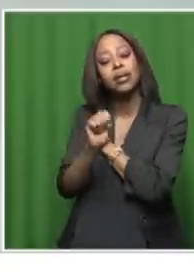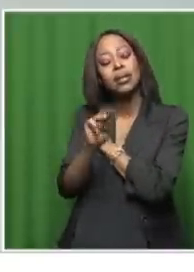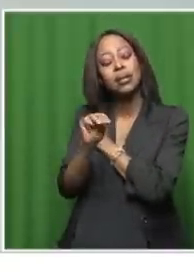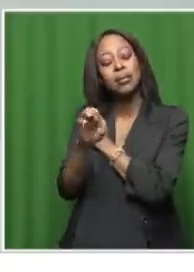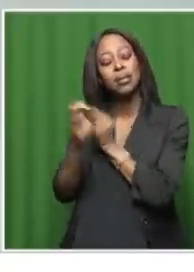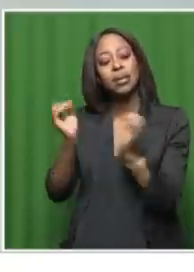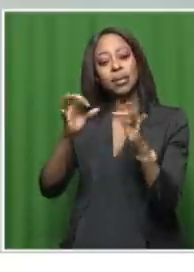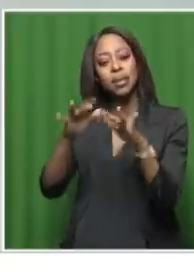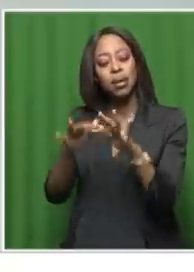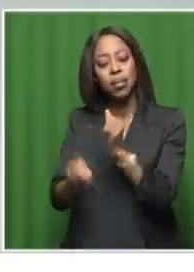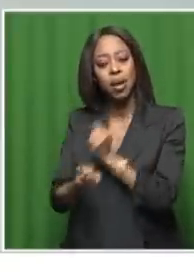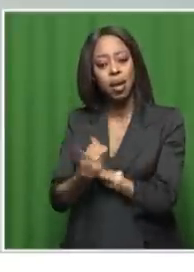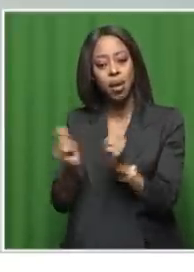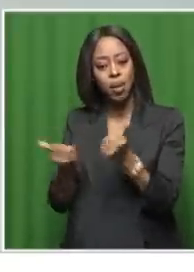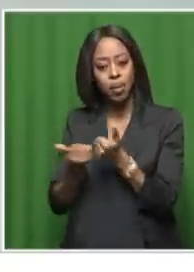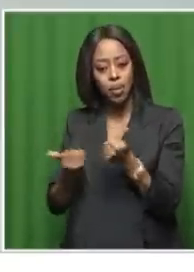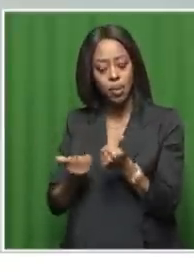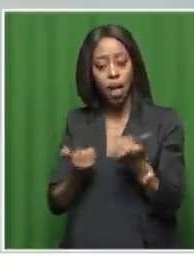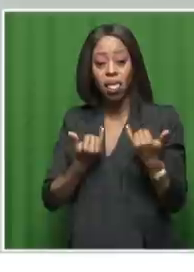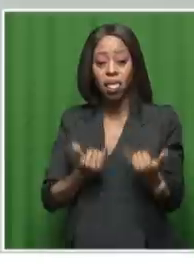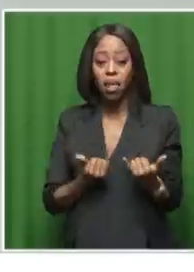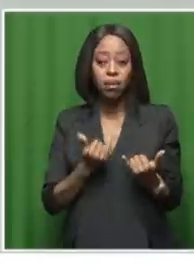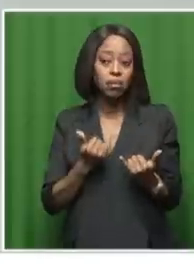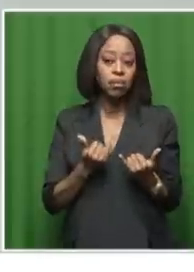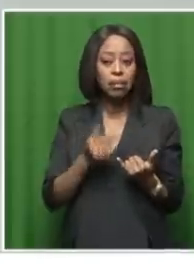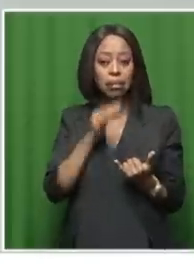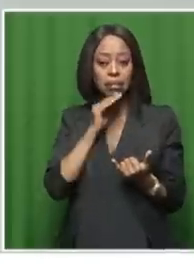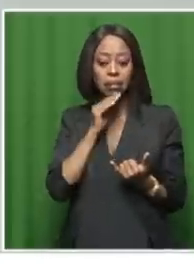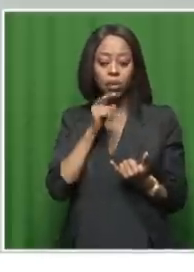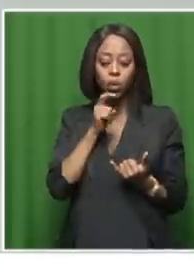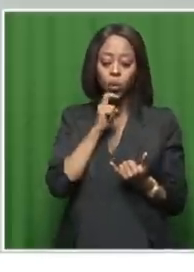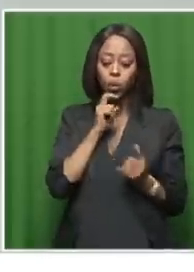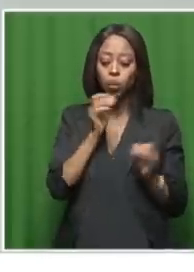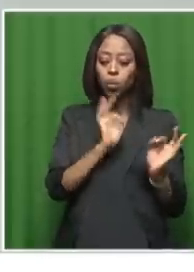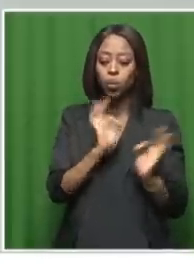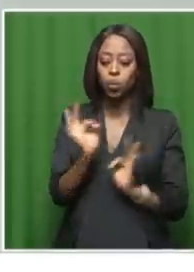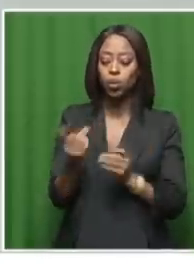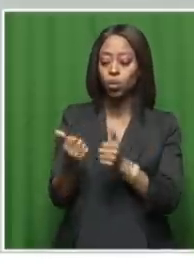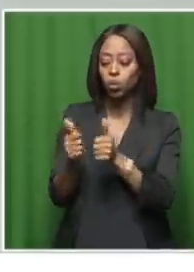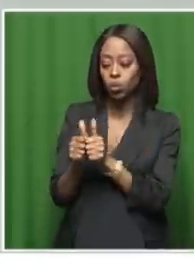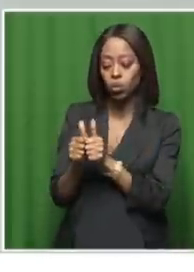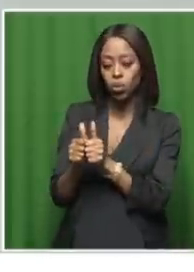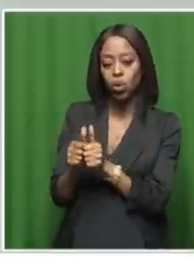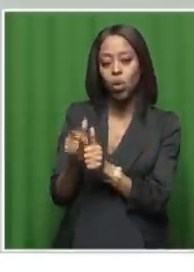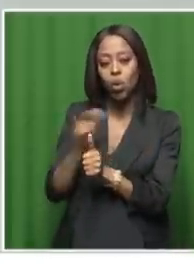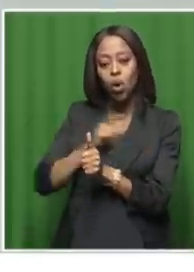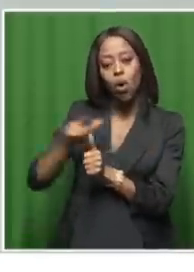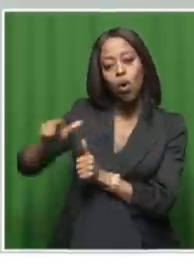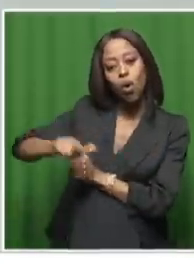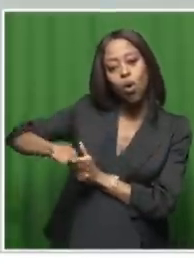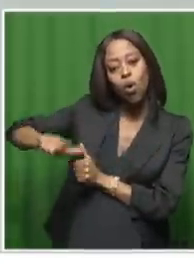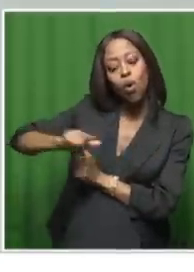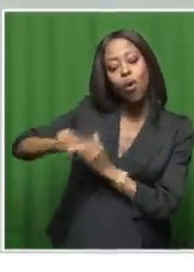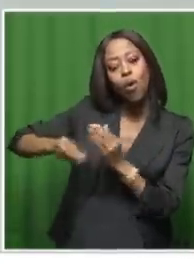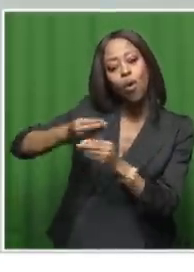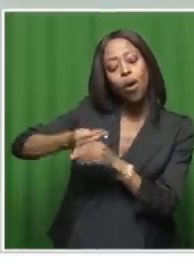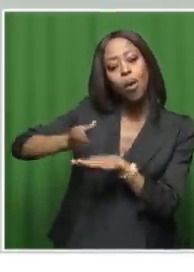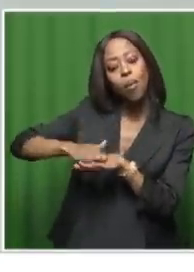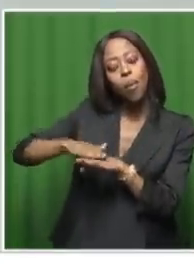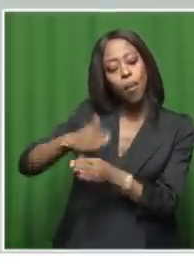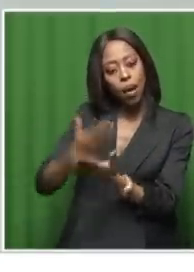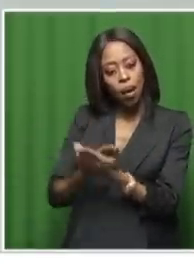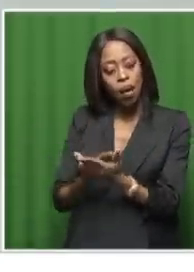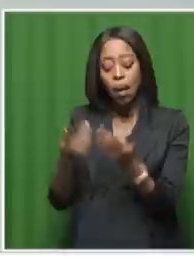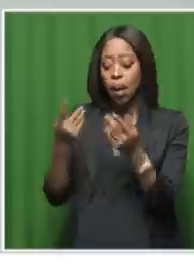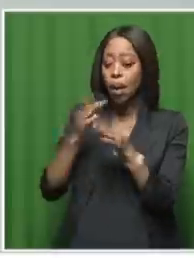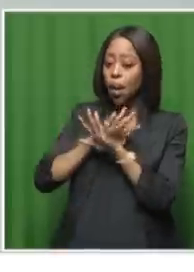Summit. We're now putting into effect practical partnerships to radically scale up localization, as I mentioned earlier,